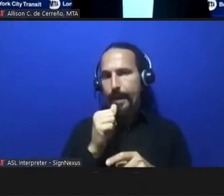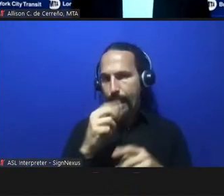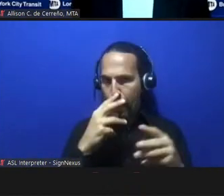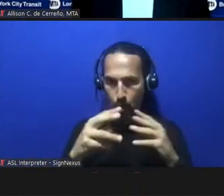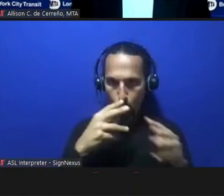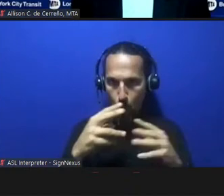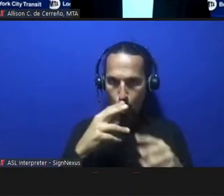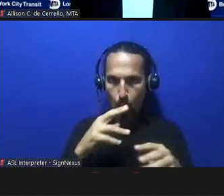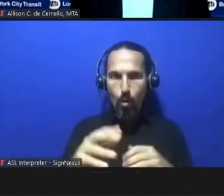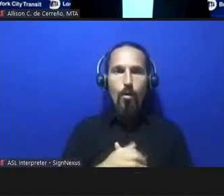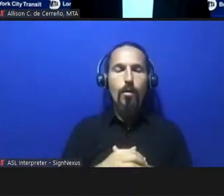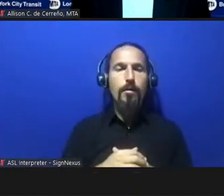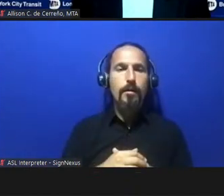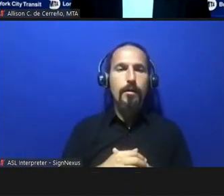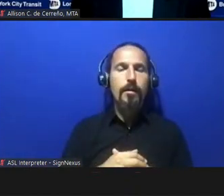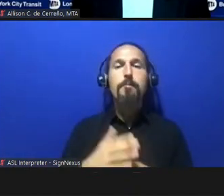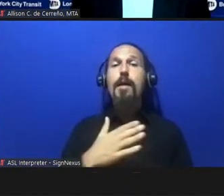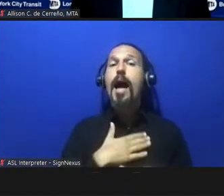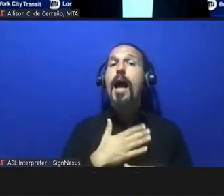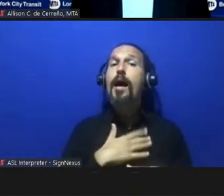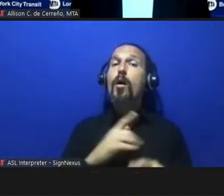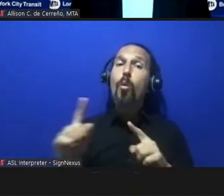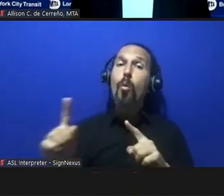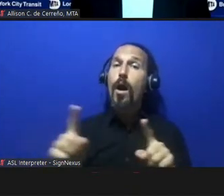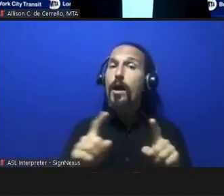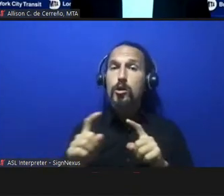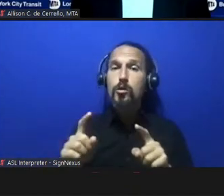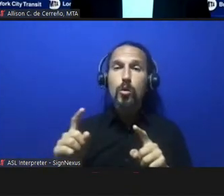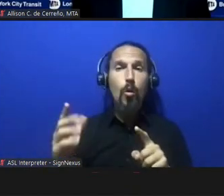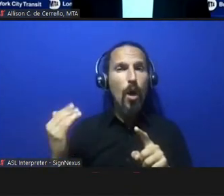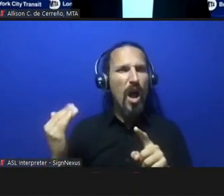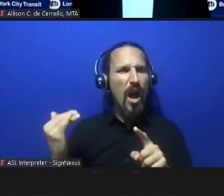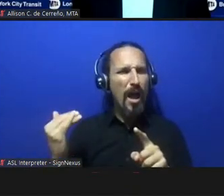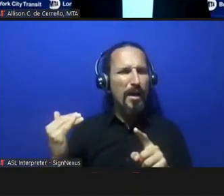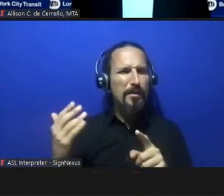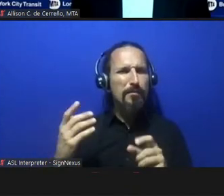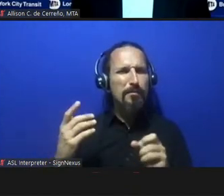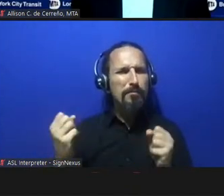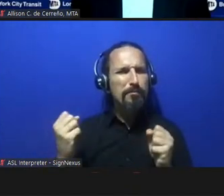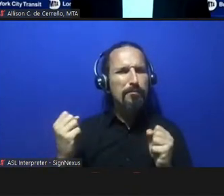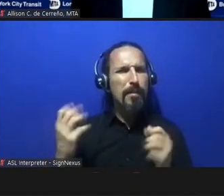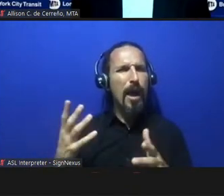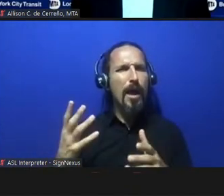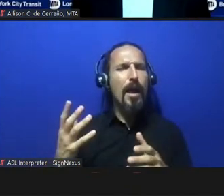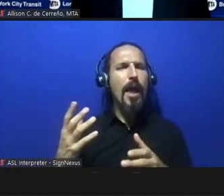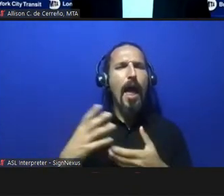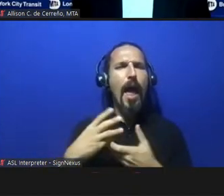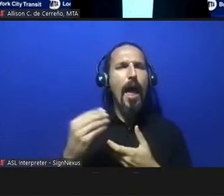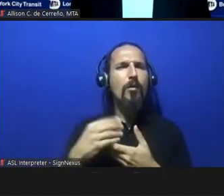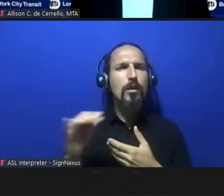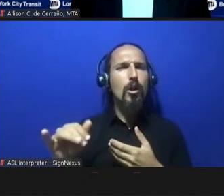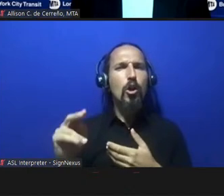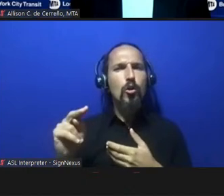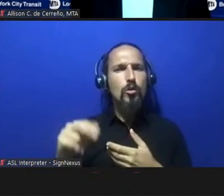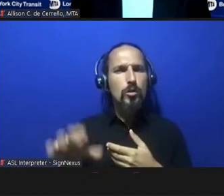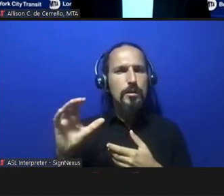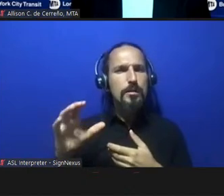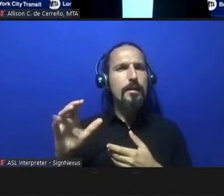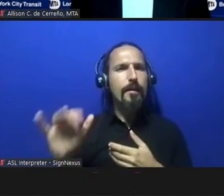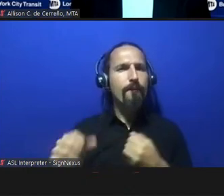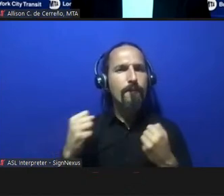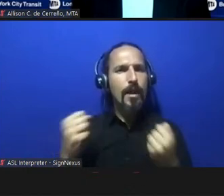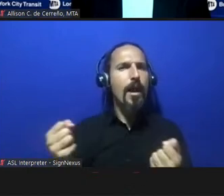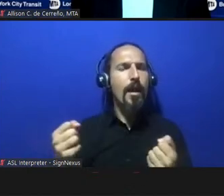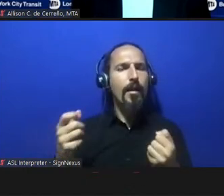uh my question is why are um why are so many outside of new york city vehicles being